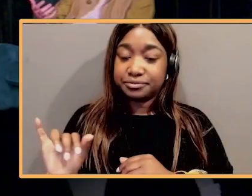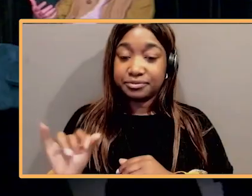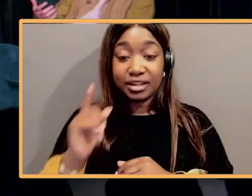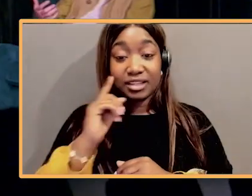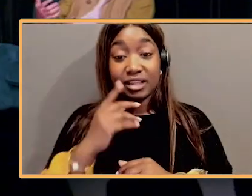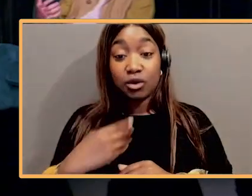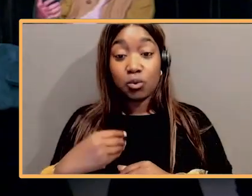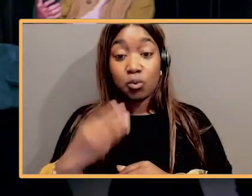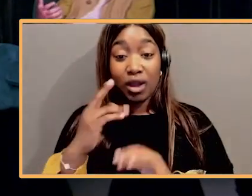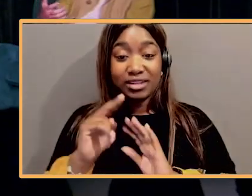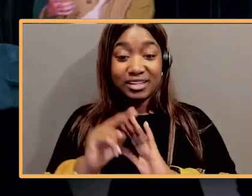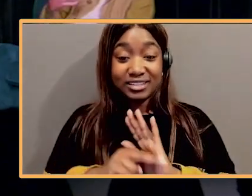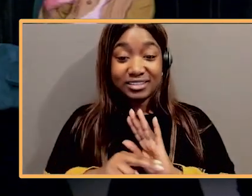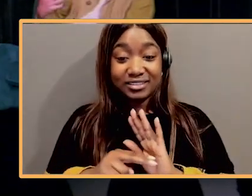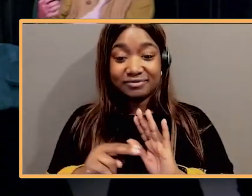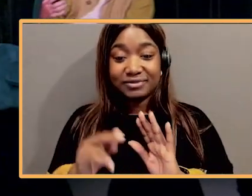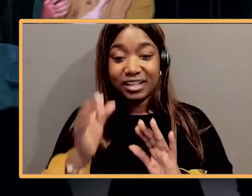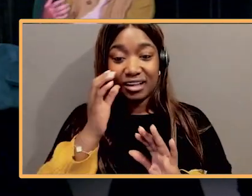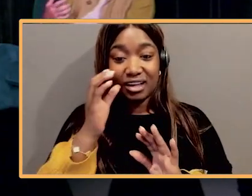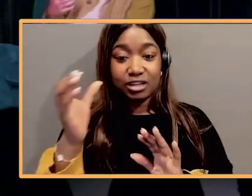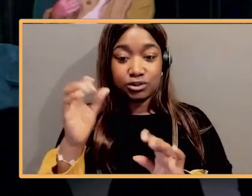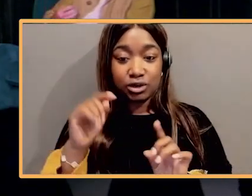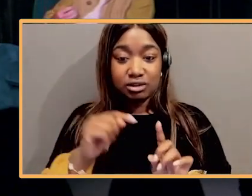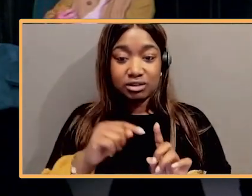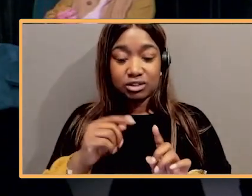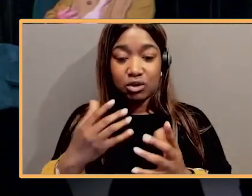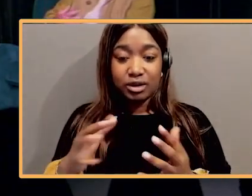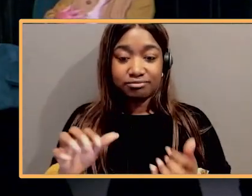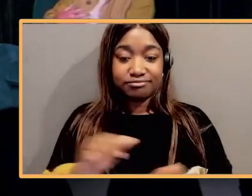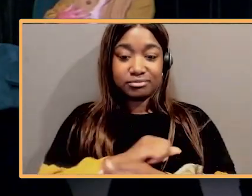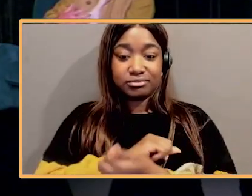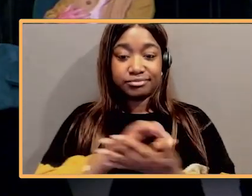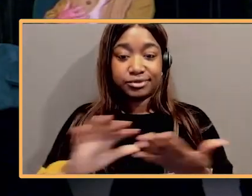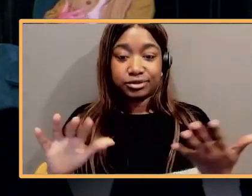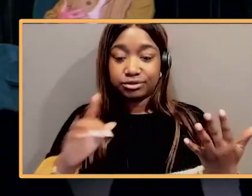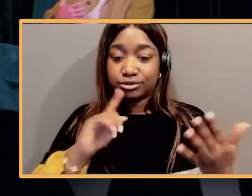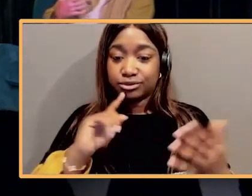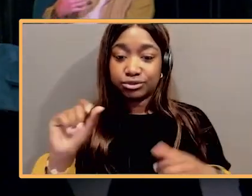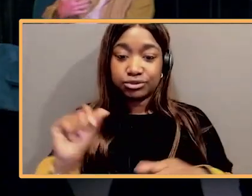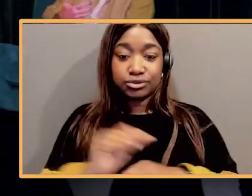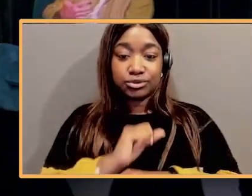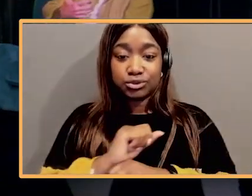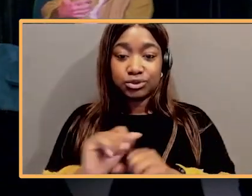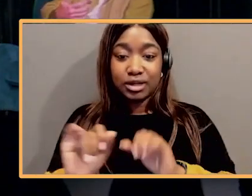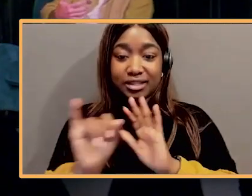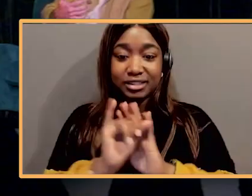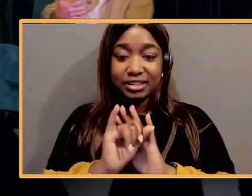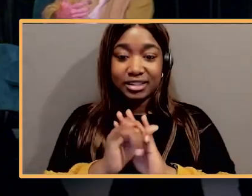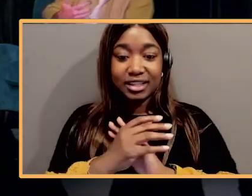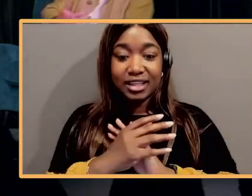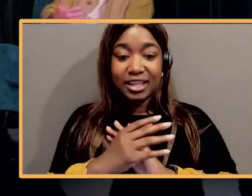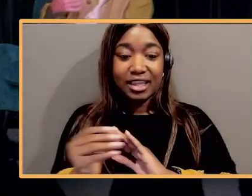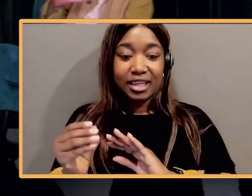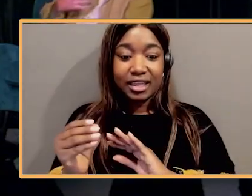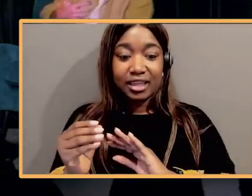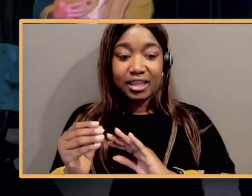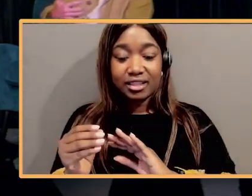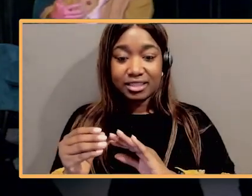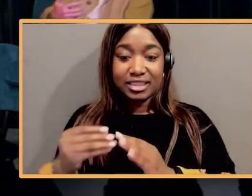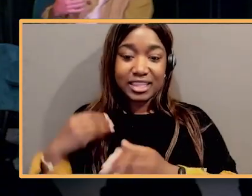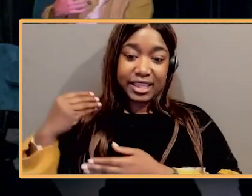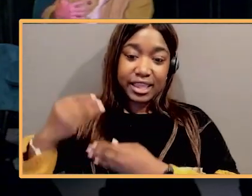as a construct has obliterated true identity and the heritage